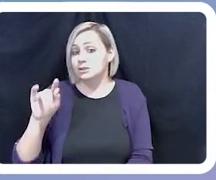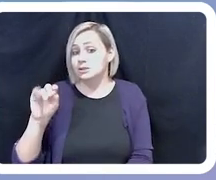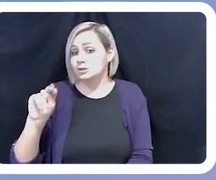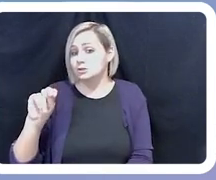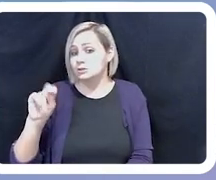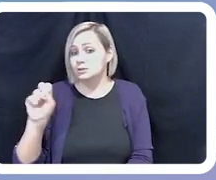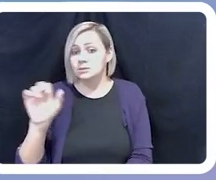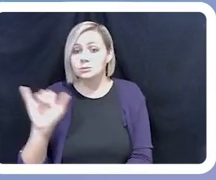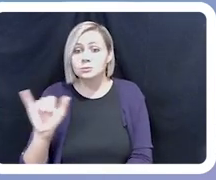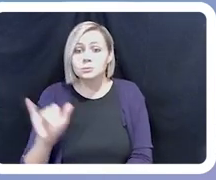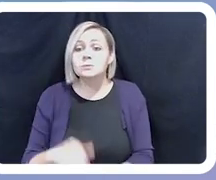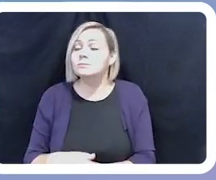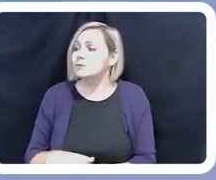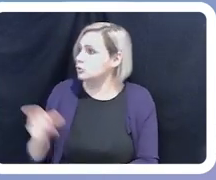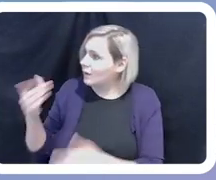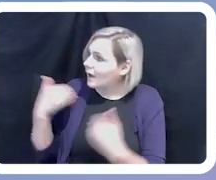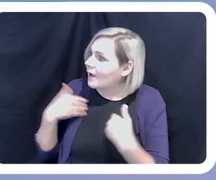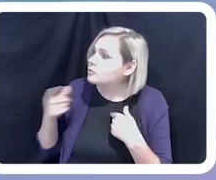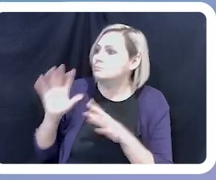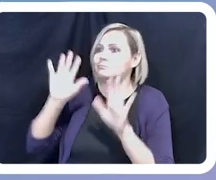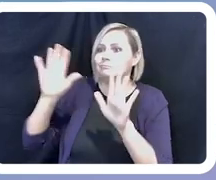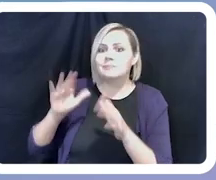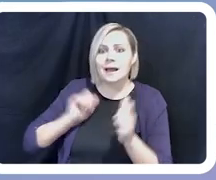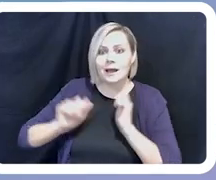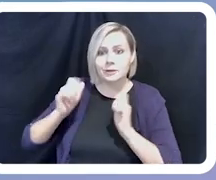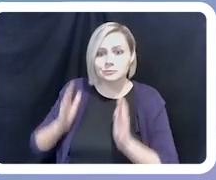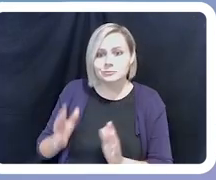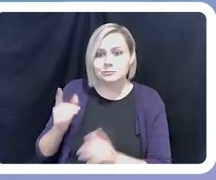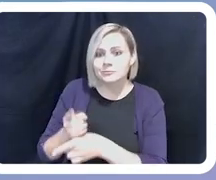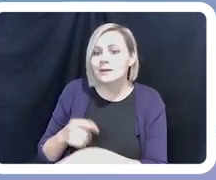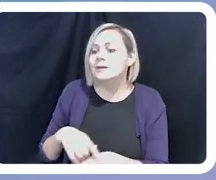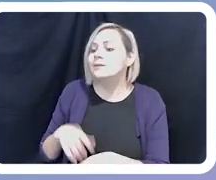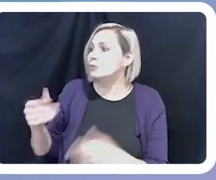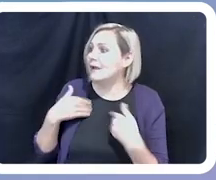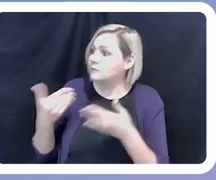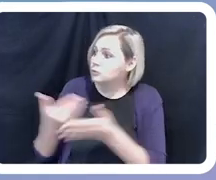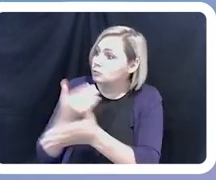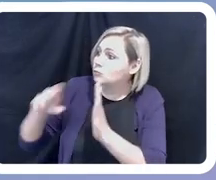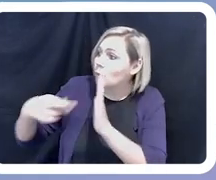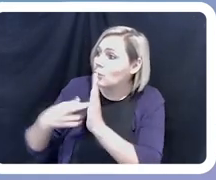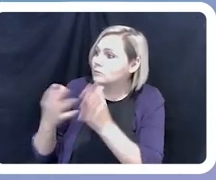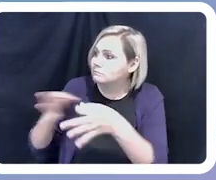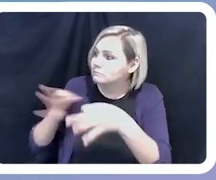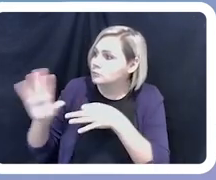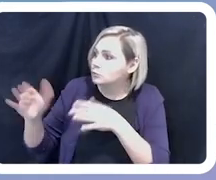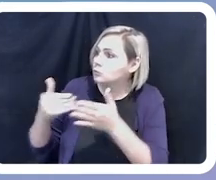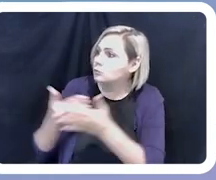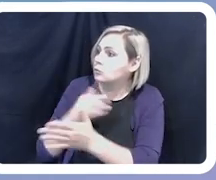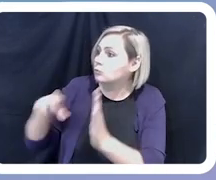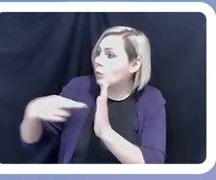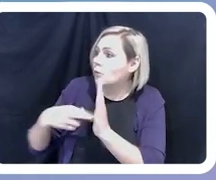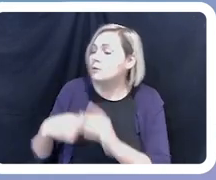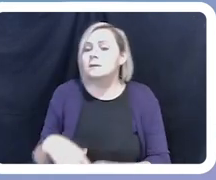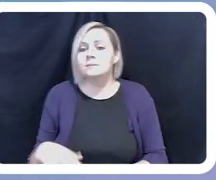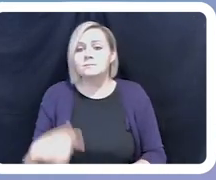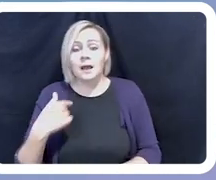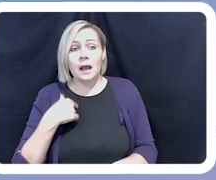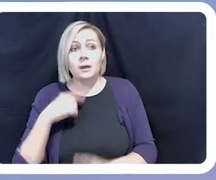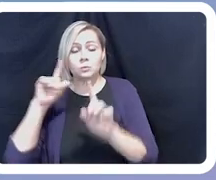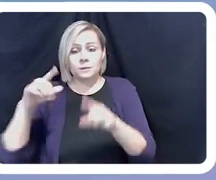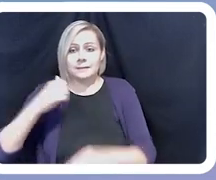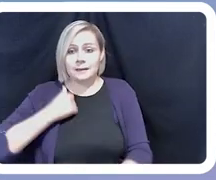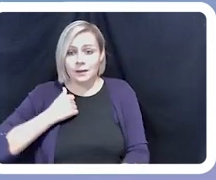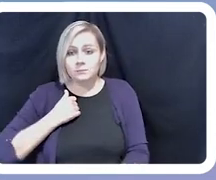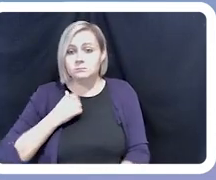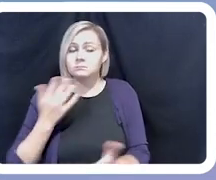too. You have. She's an incredible actress. So I want to talk a little bit about that because you have some new roles. Tell us about your new roles. So I was